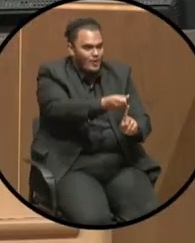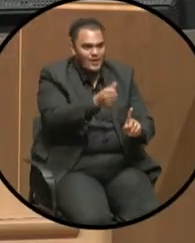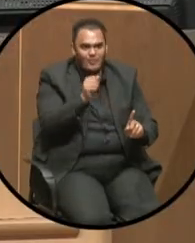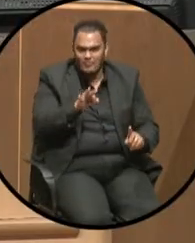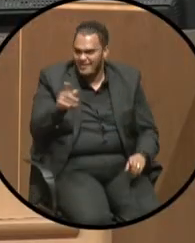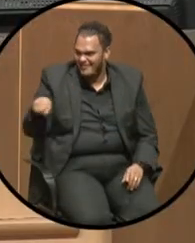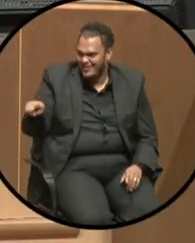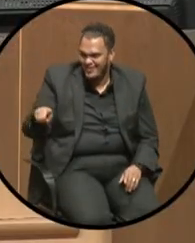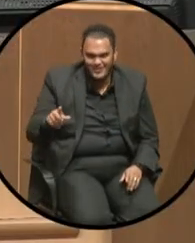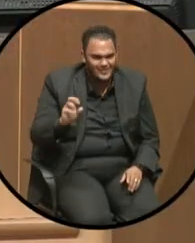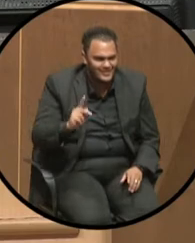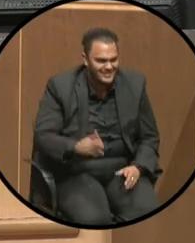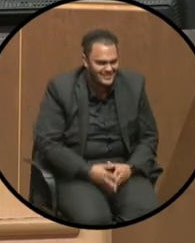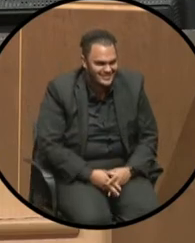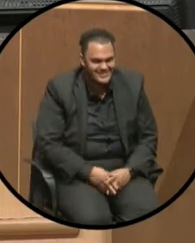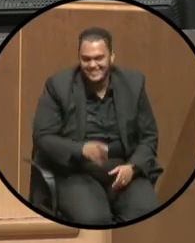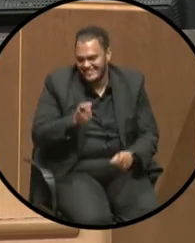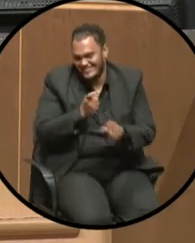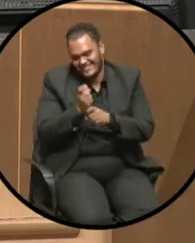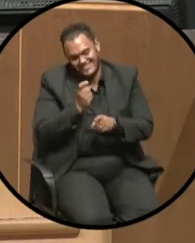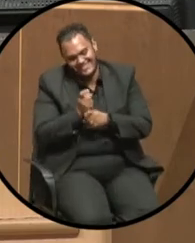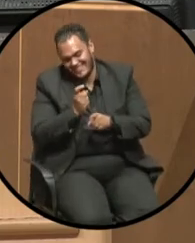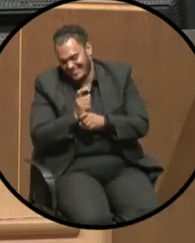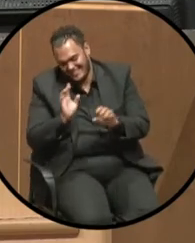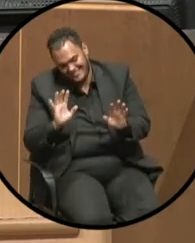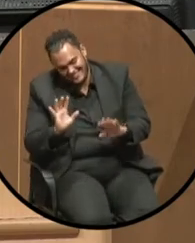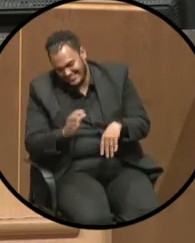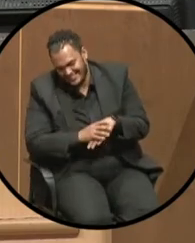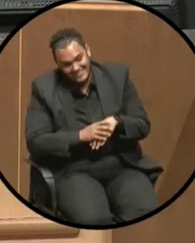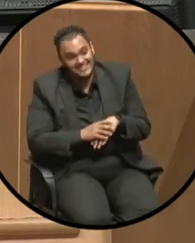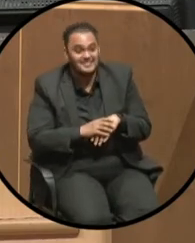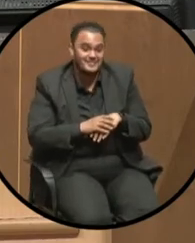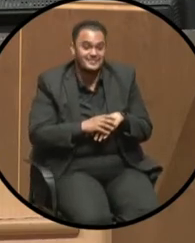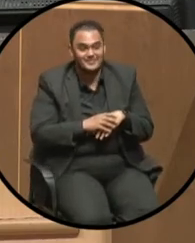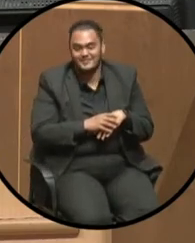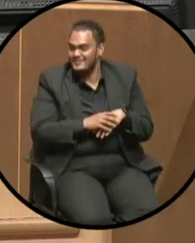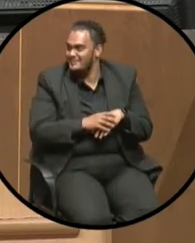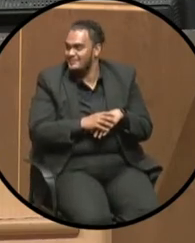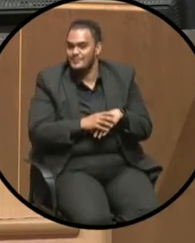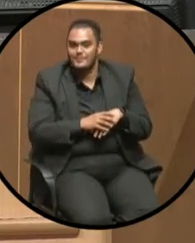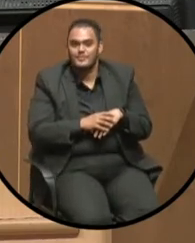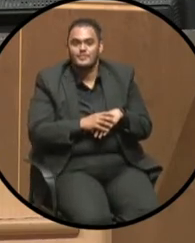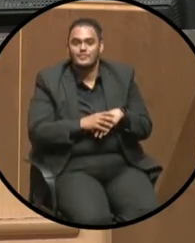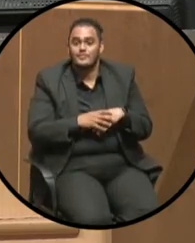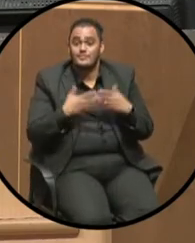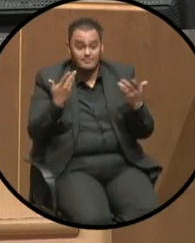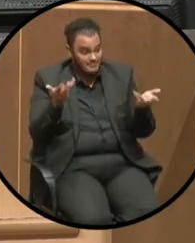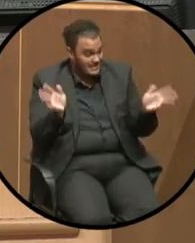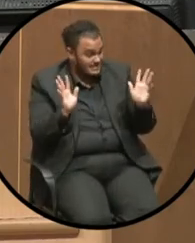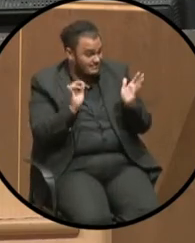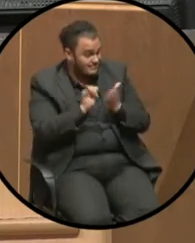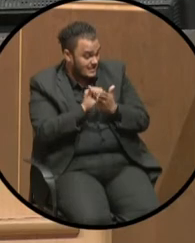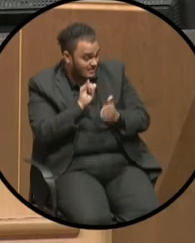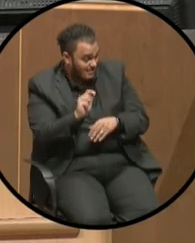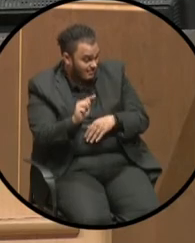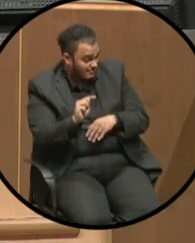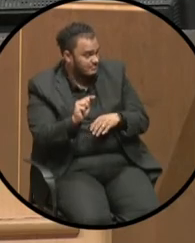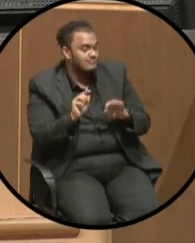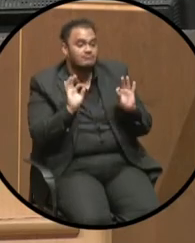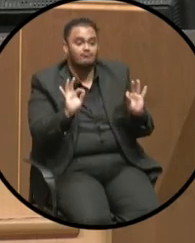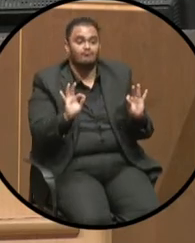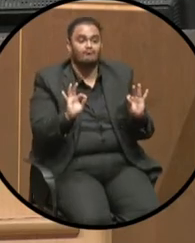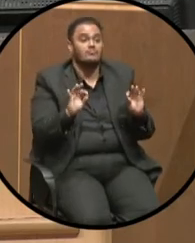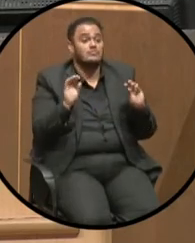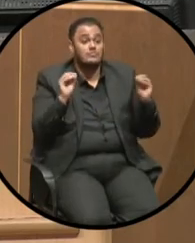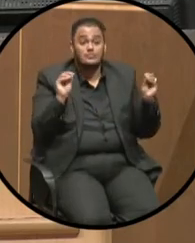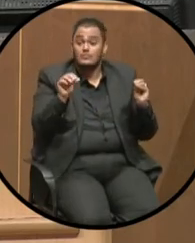just kidding. We can't actually do that, but it would work. That is it for you? Okay. Any other